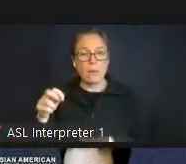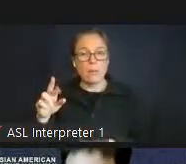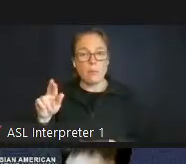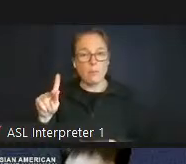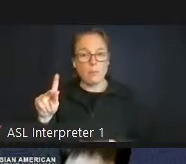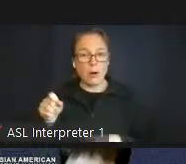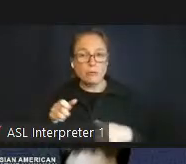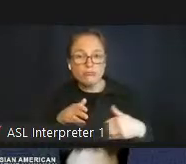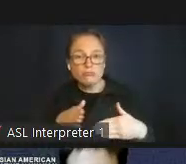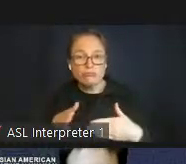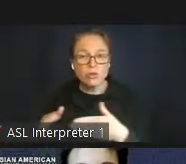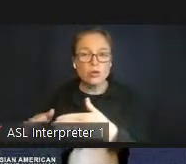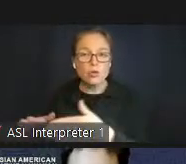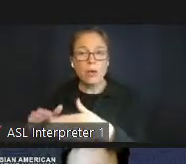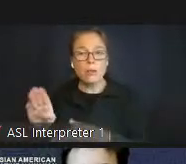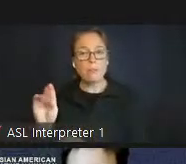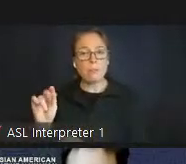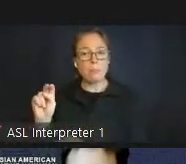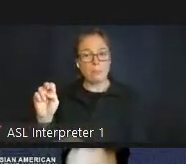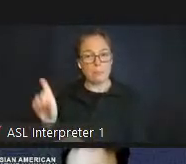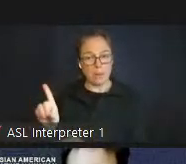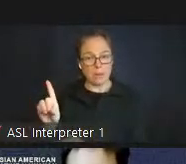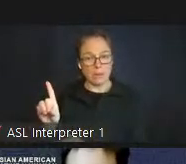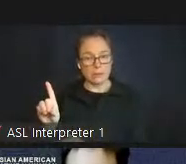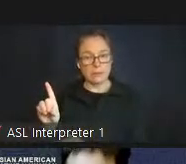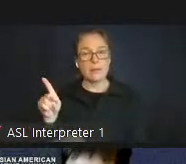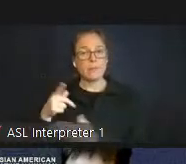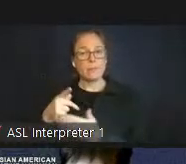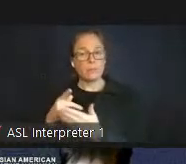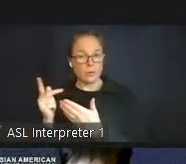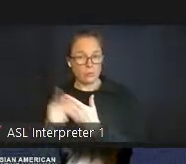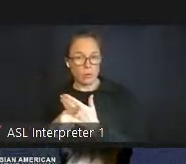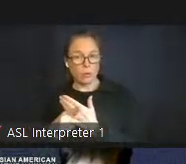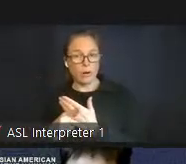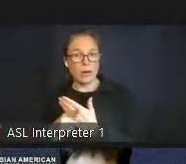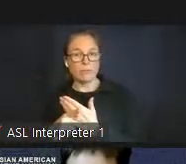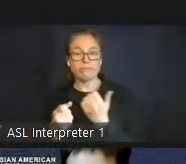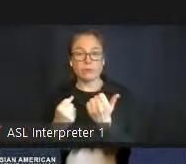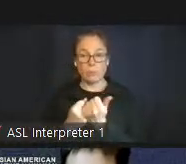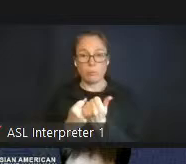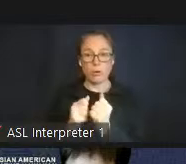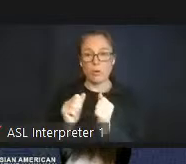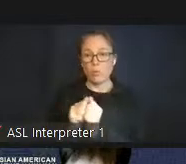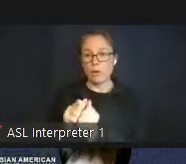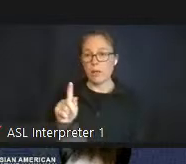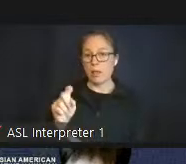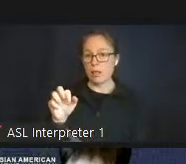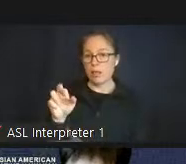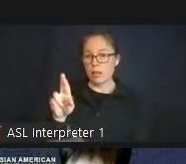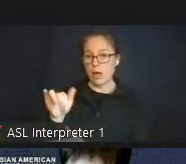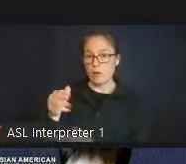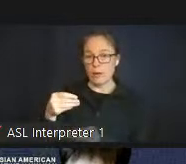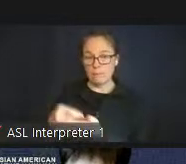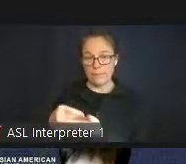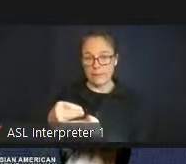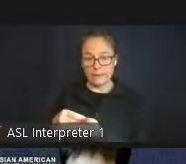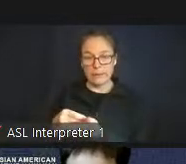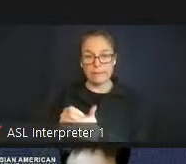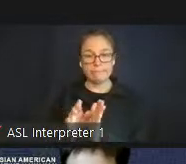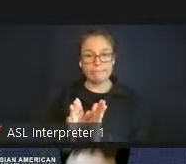bond implementation. The program is supported through lottery fund dollars and the general